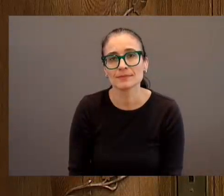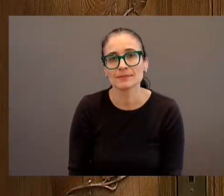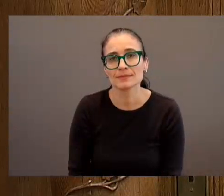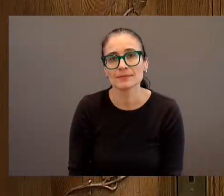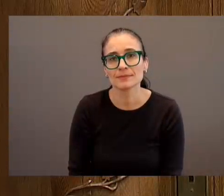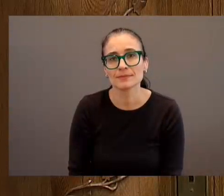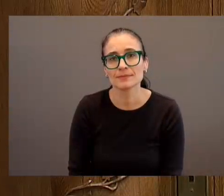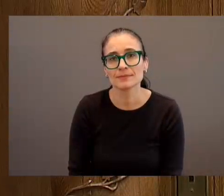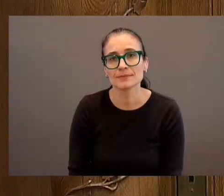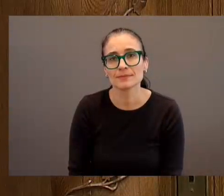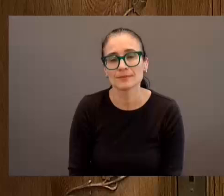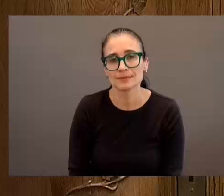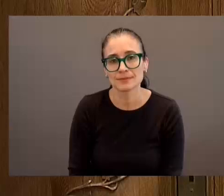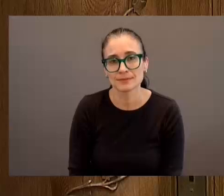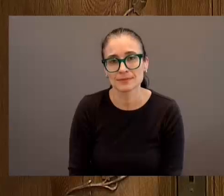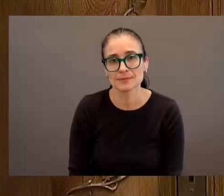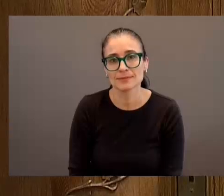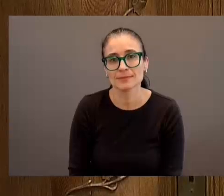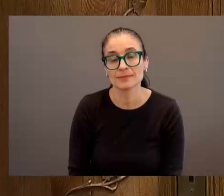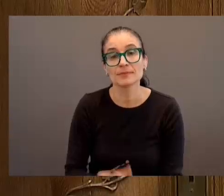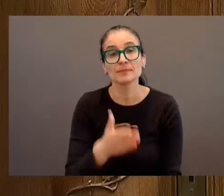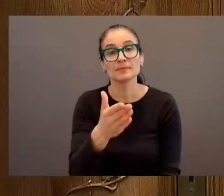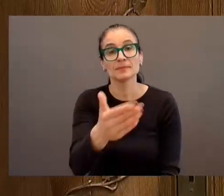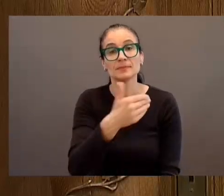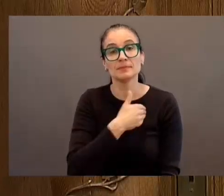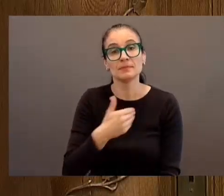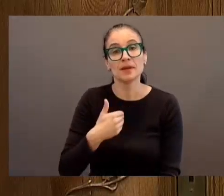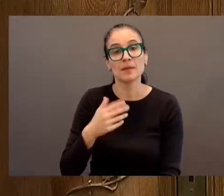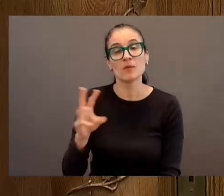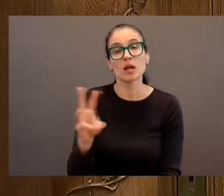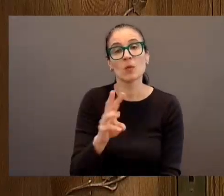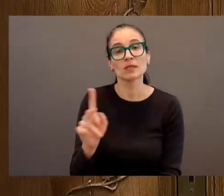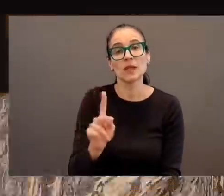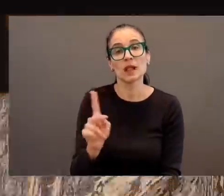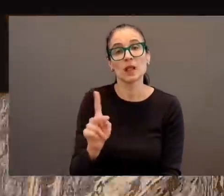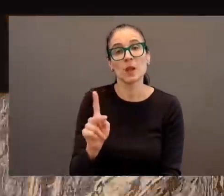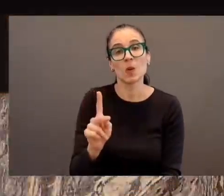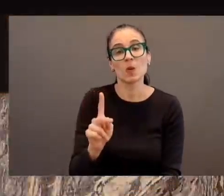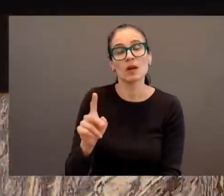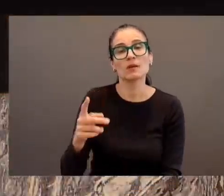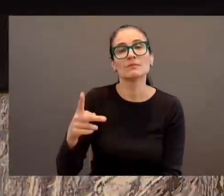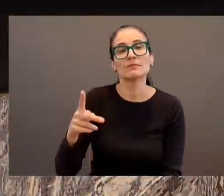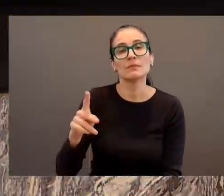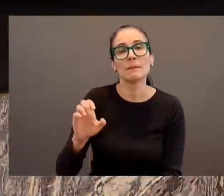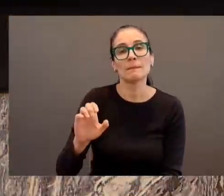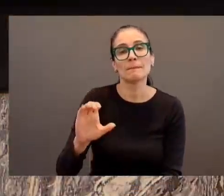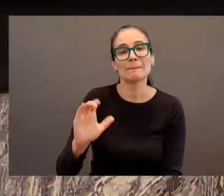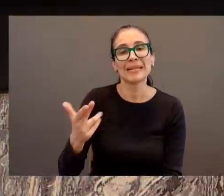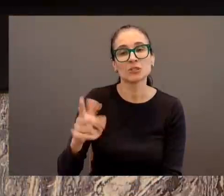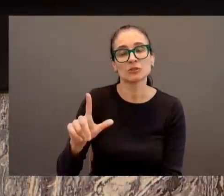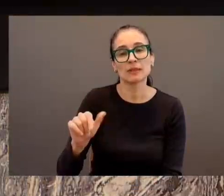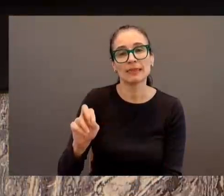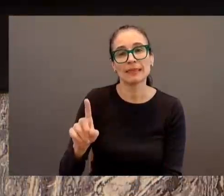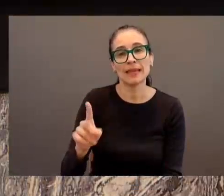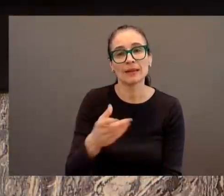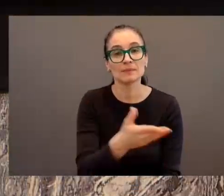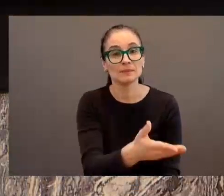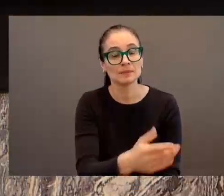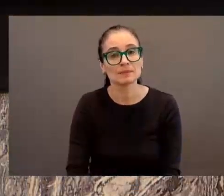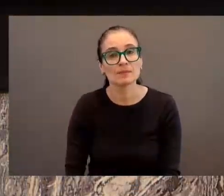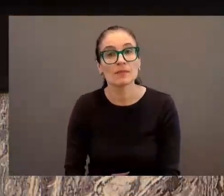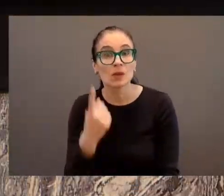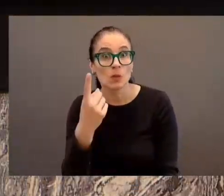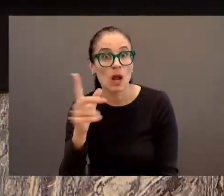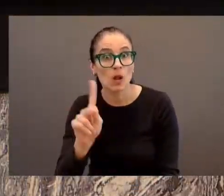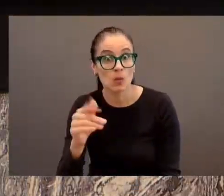Member for West Kelowna Peachland. Thank you, Mr. Speaker. A Kelowna doctor and parent posted a